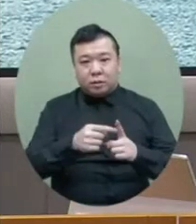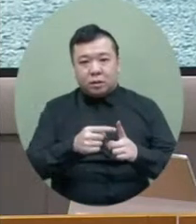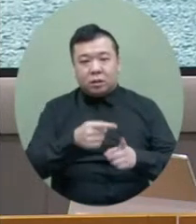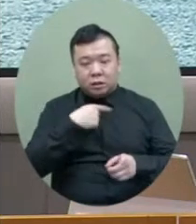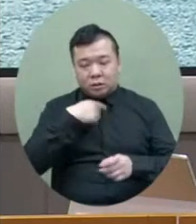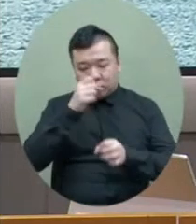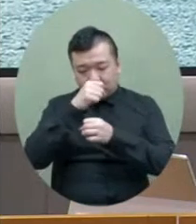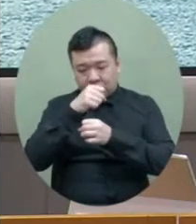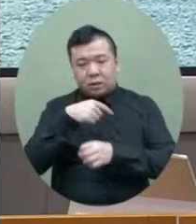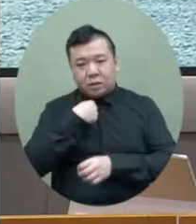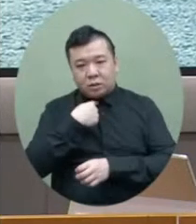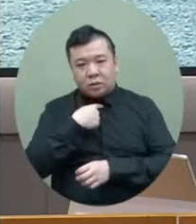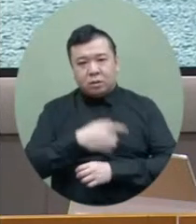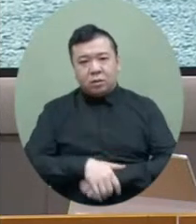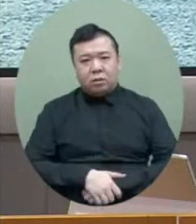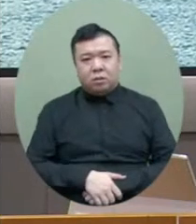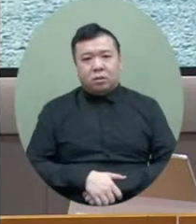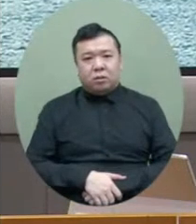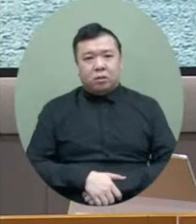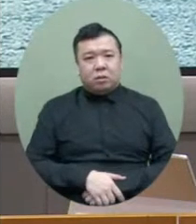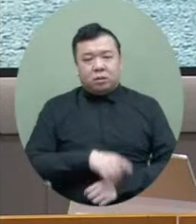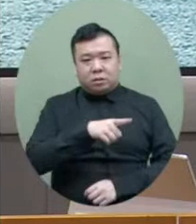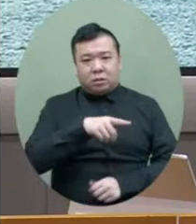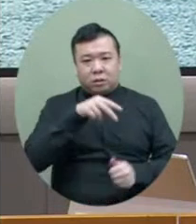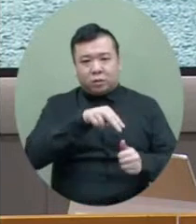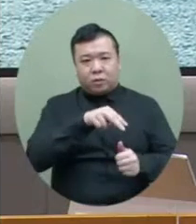And we requested them to take